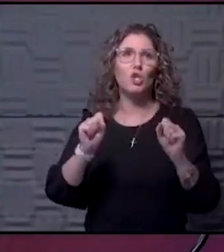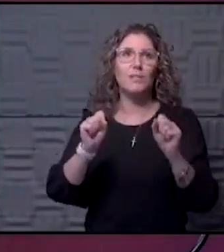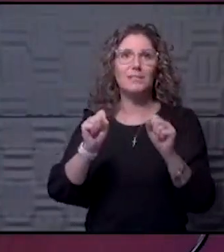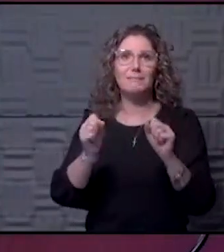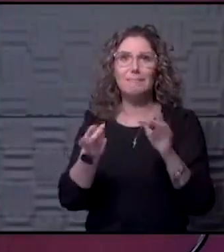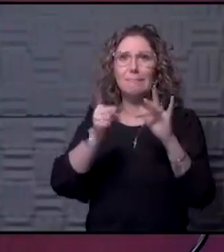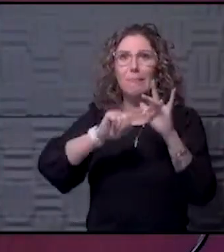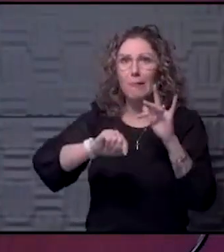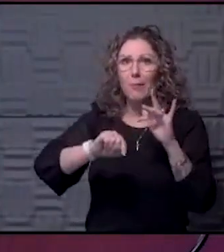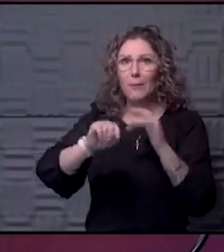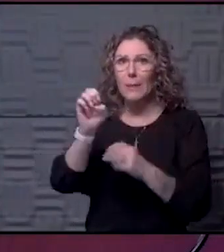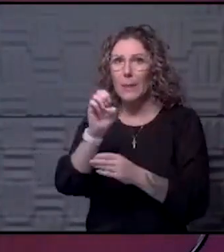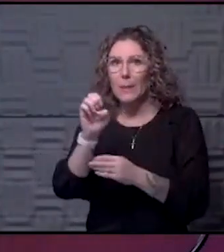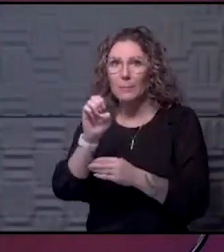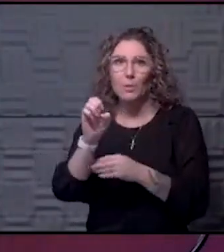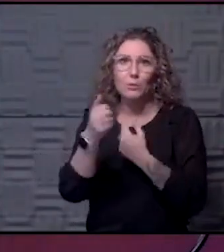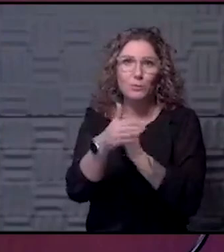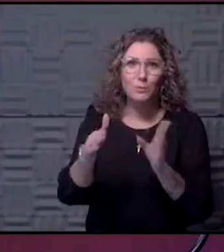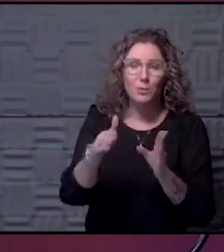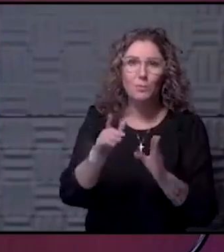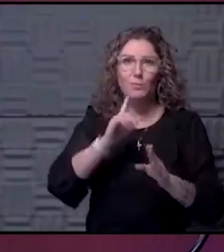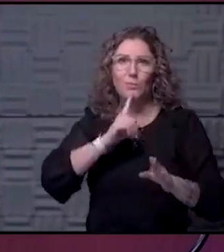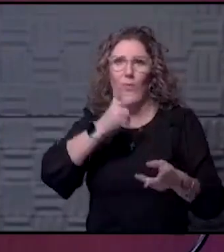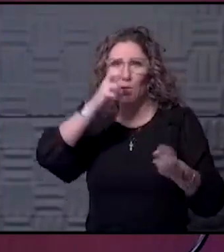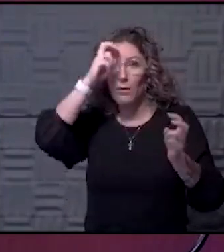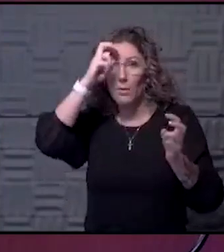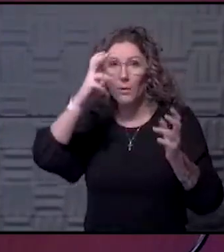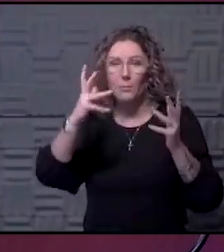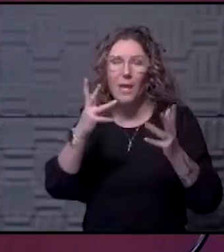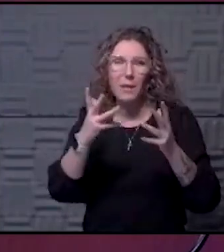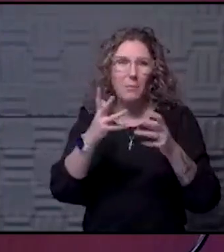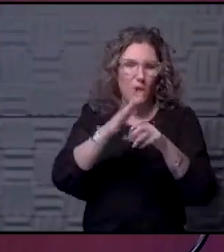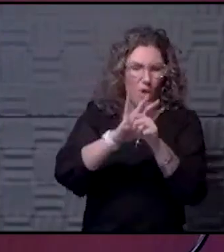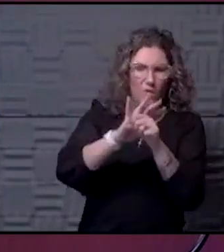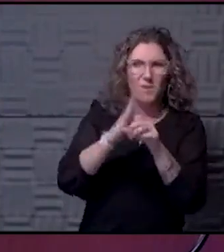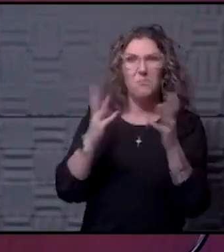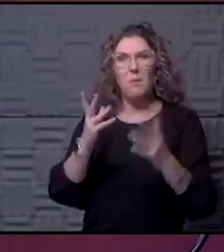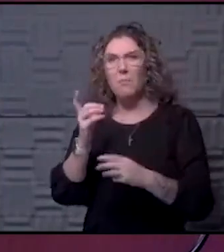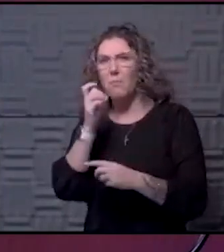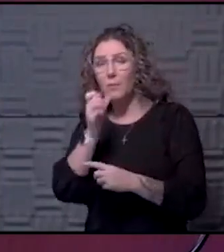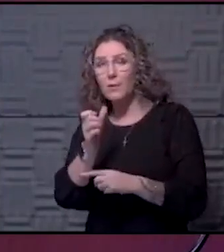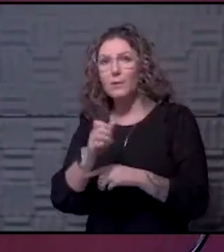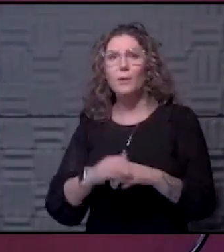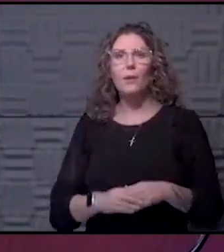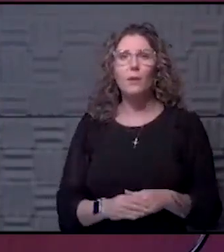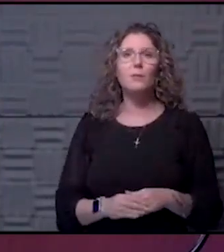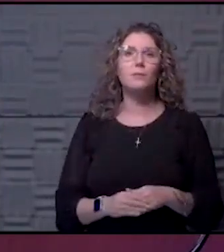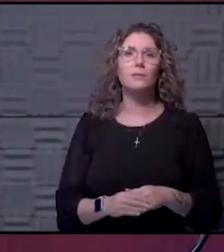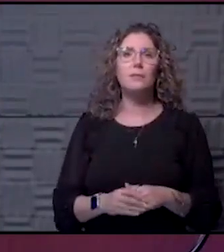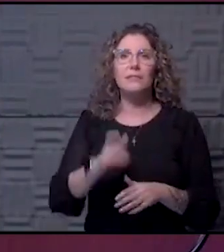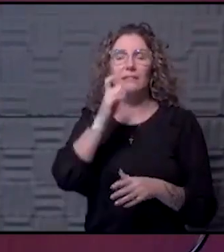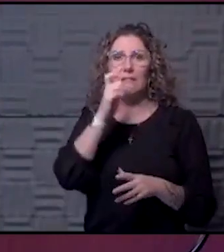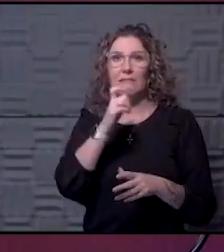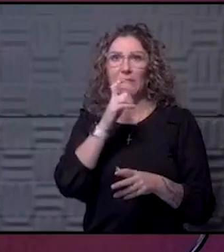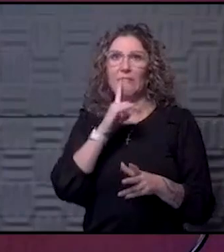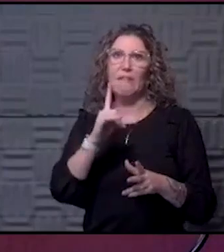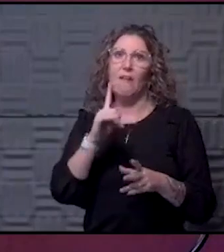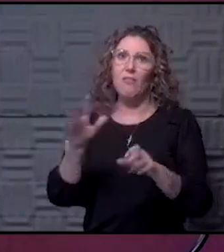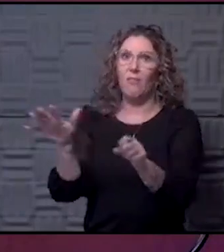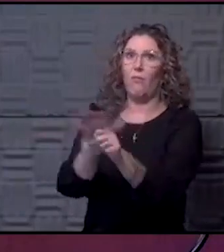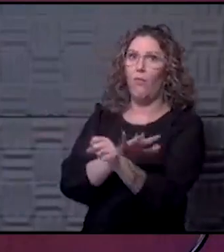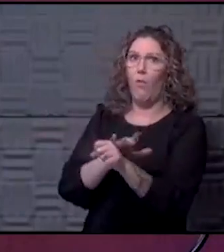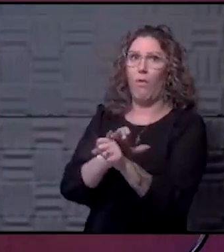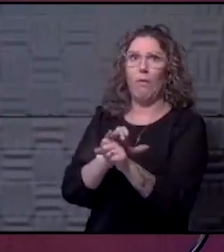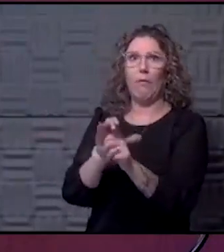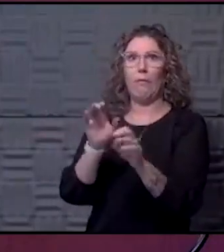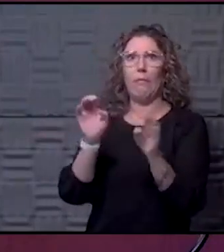the ED so that really sick people that maybe were COVID, maybe were not, we didn't congest the ED any further. We got